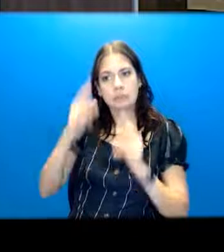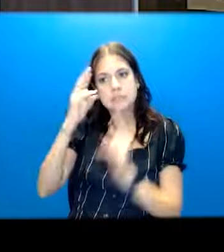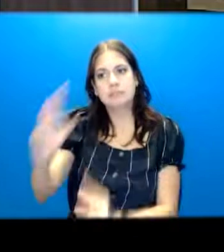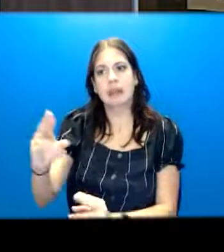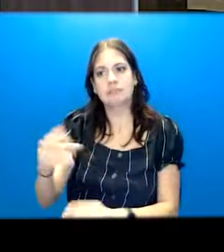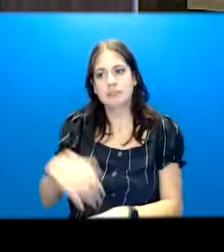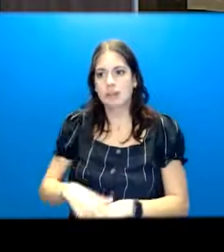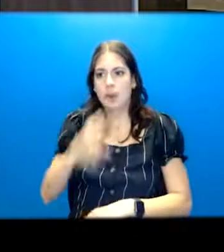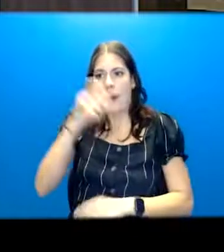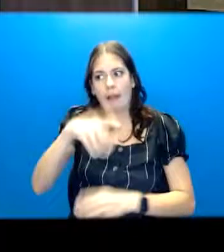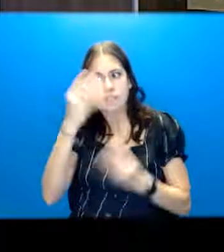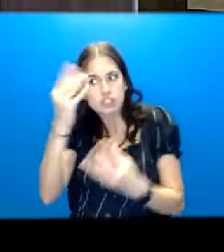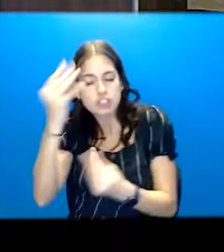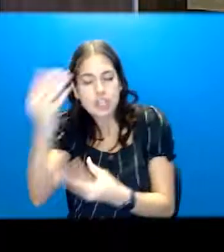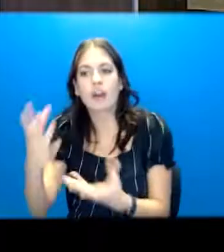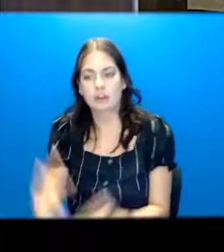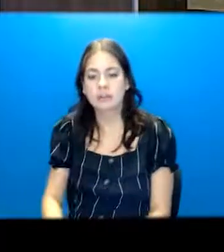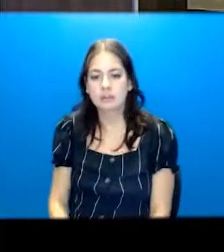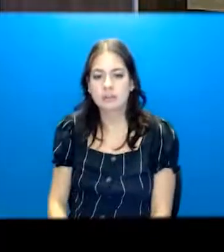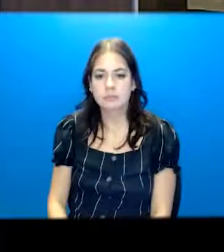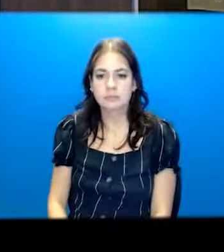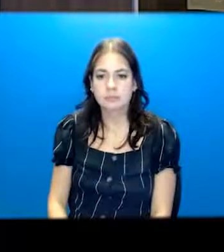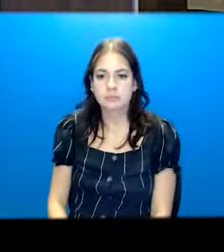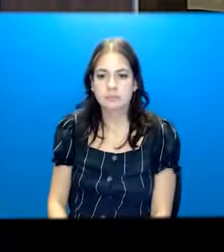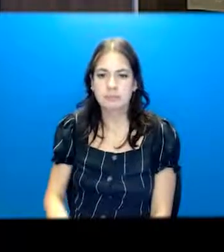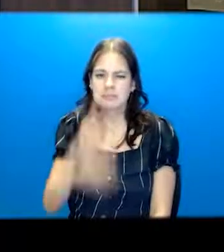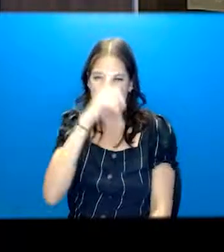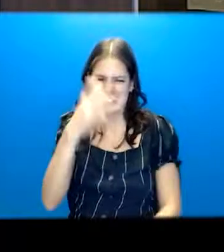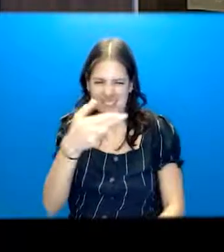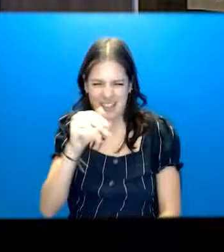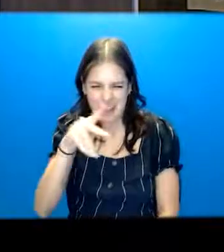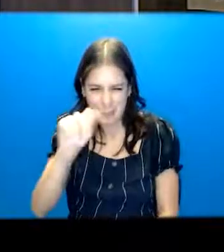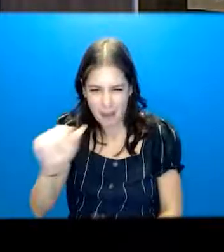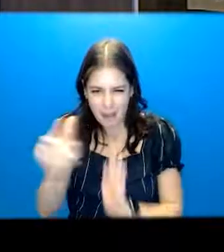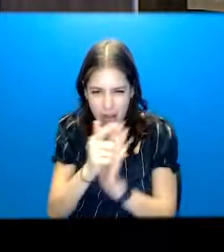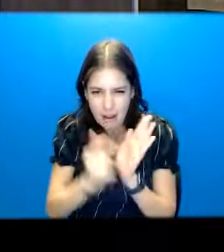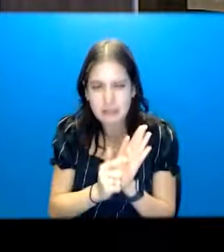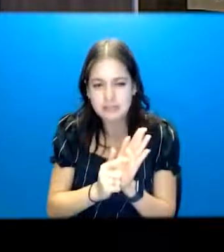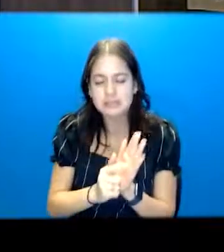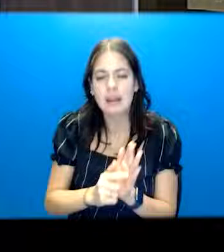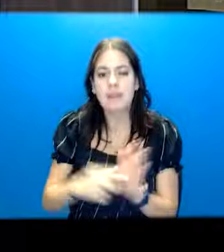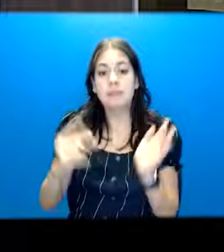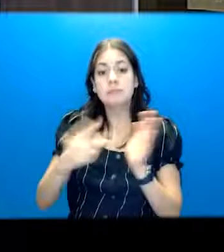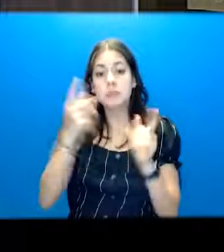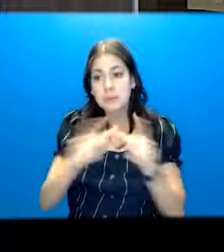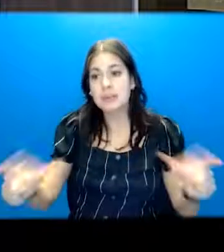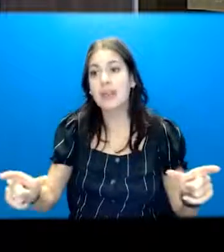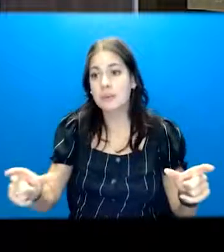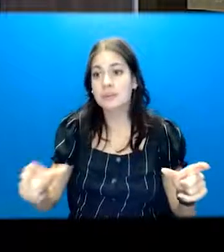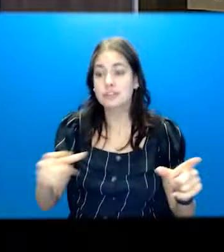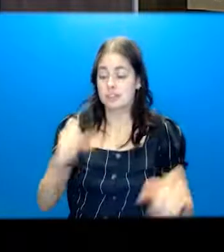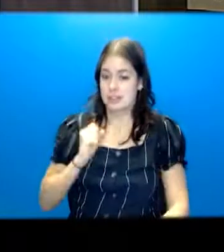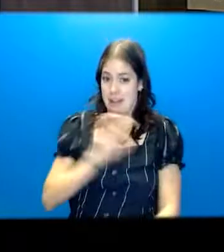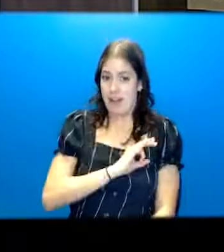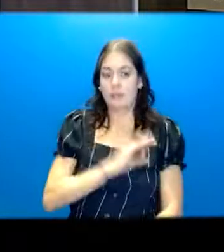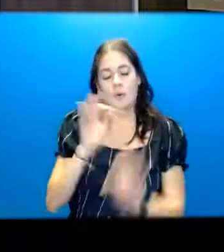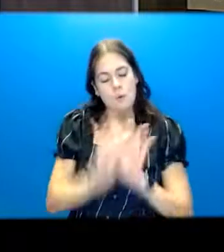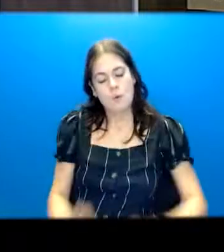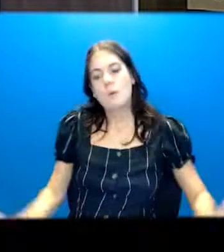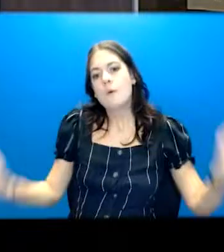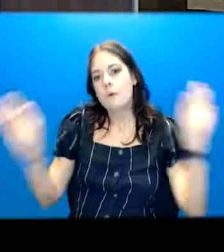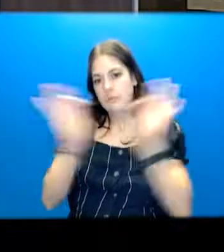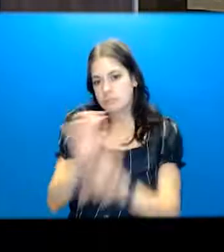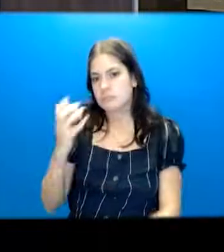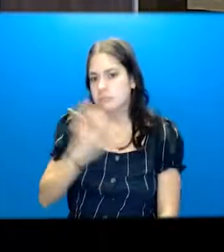information that you shouldn't be sharing with family members due to HIPAA laws. Bilingual staff was a major one. I think a lot of